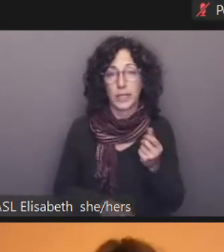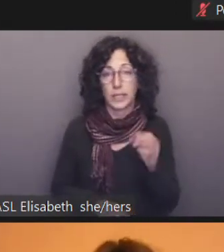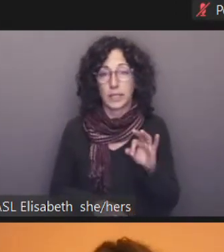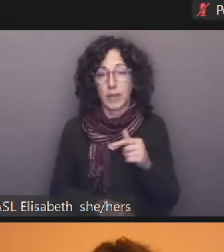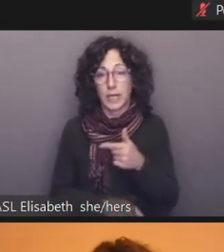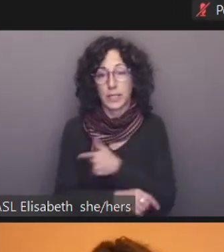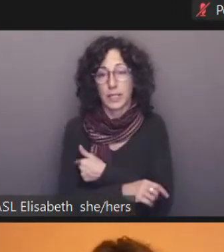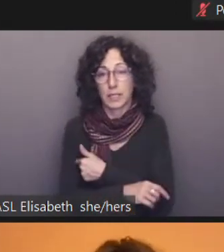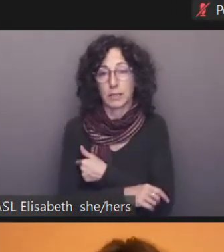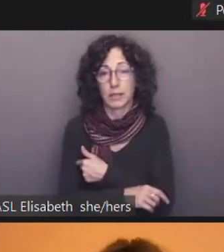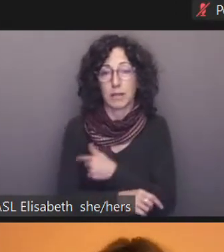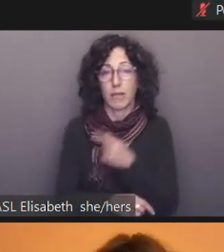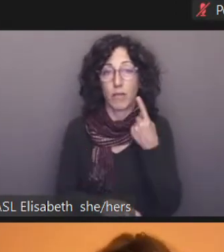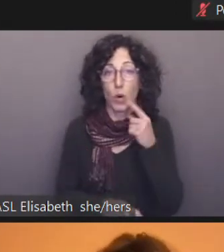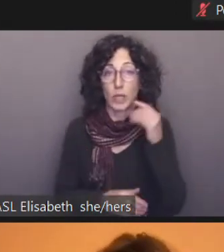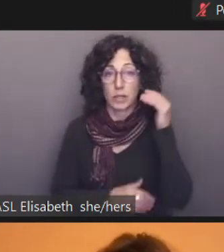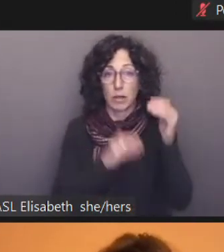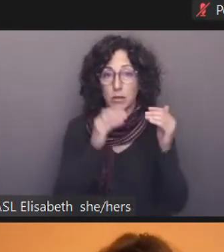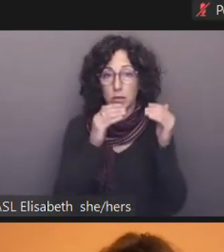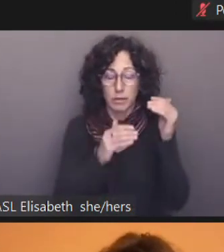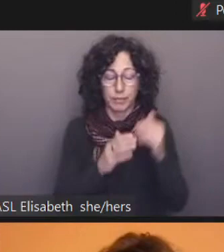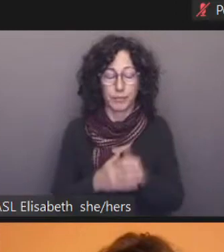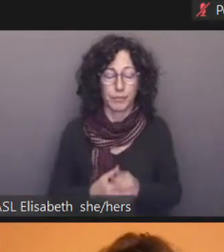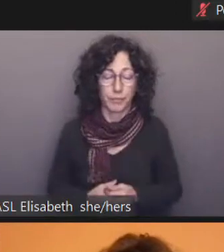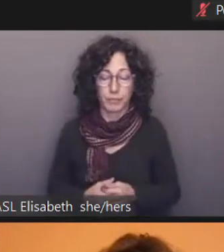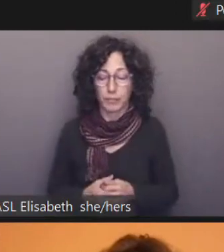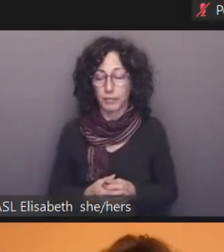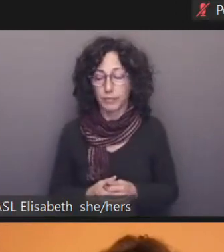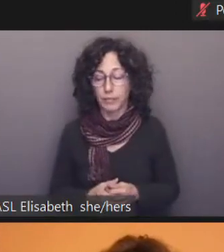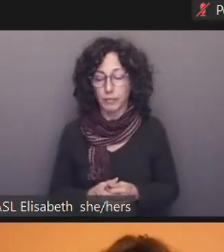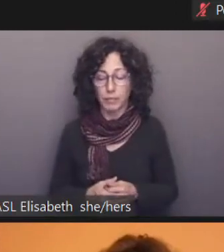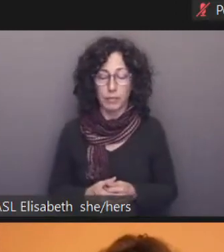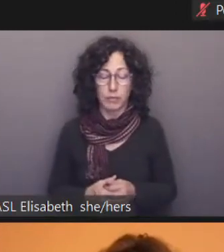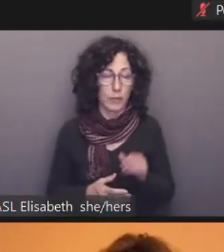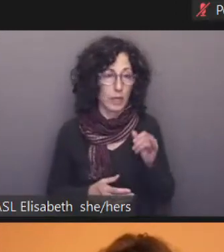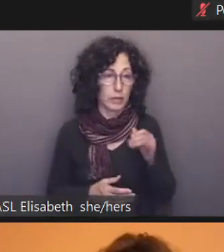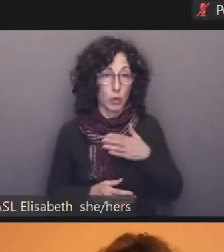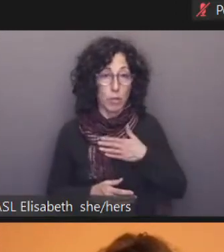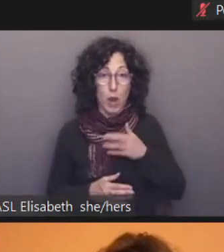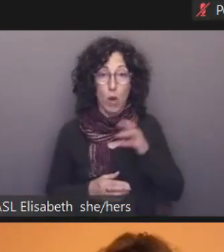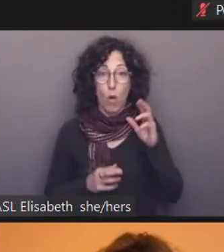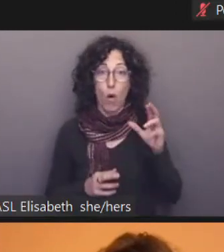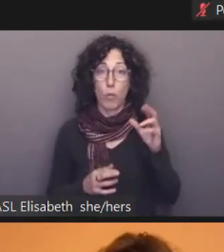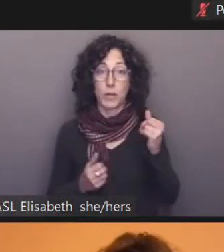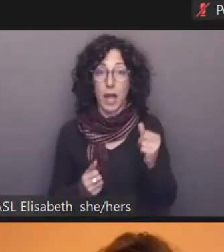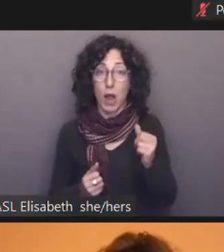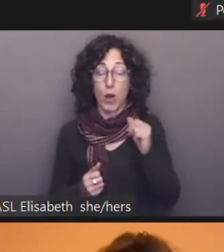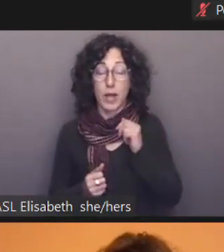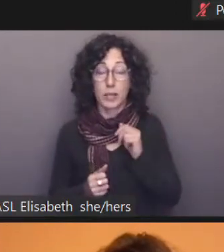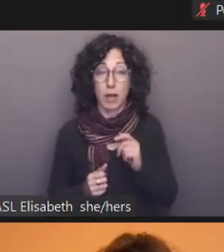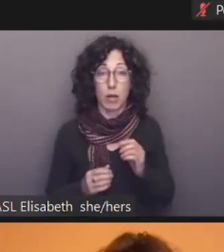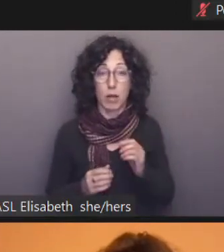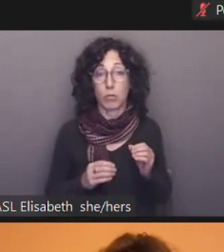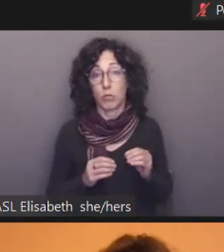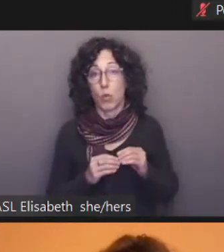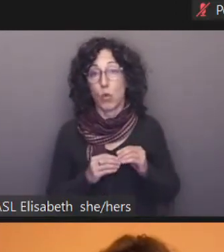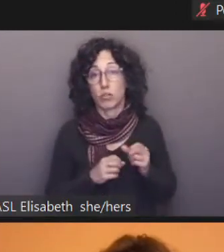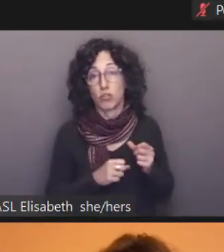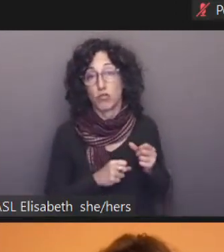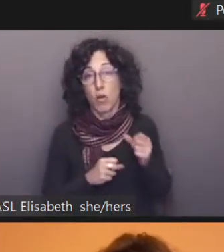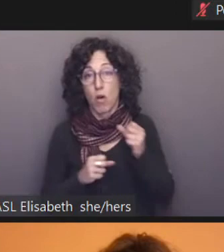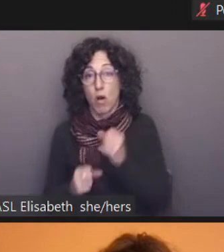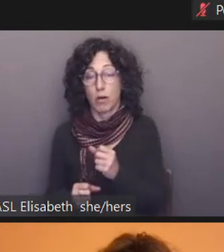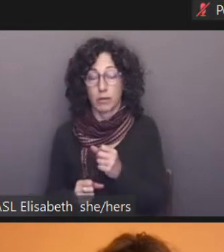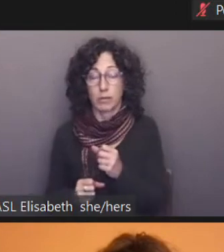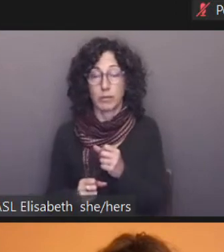in adults. And that hope has just continued throughout the spring as we have seen how